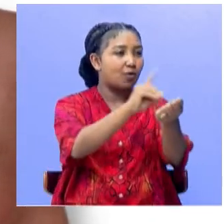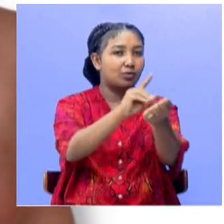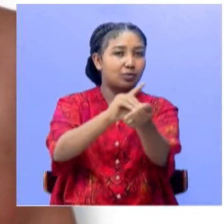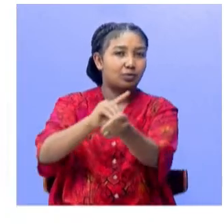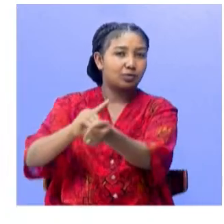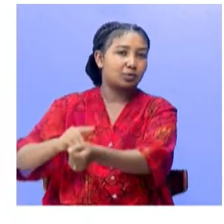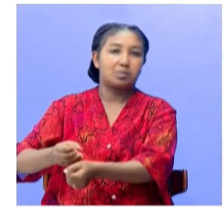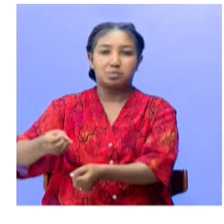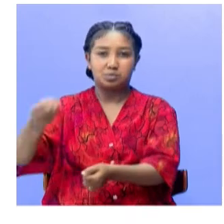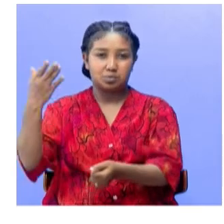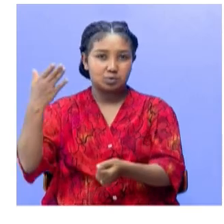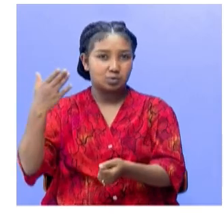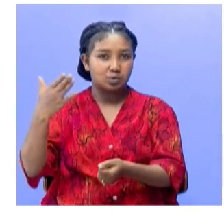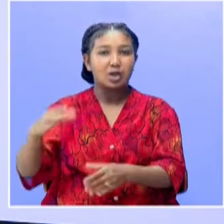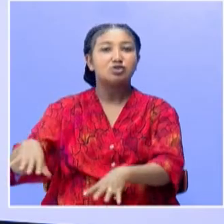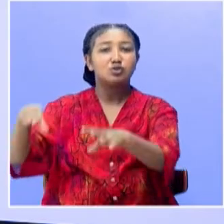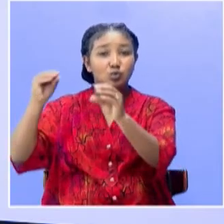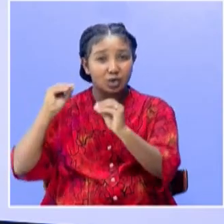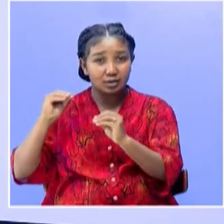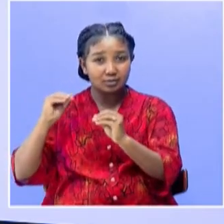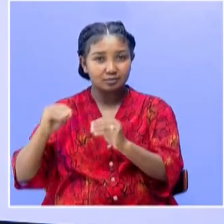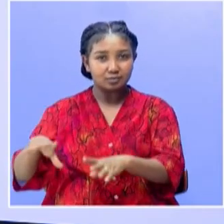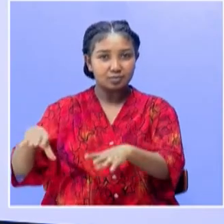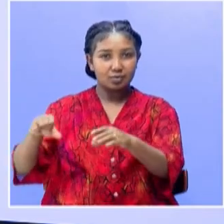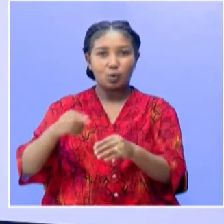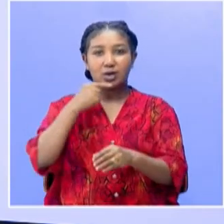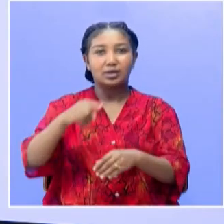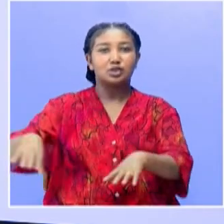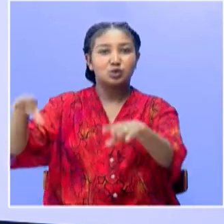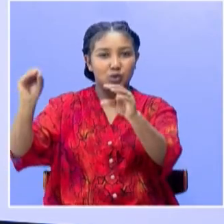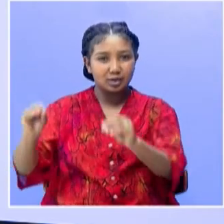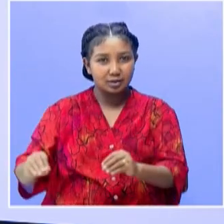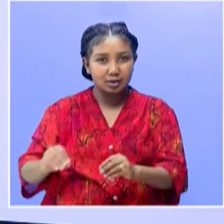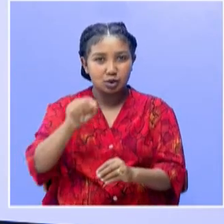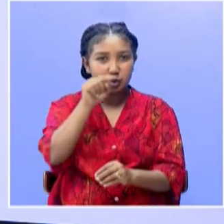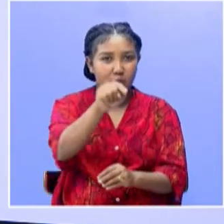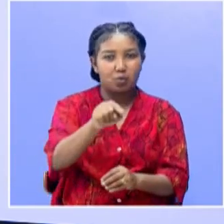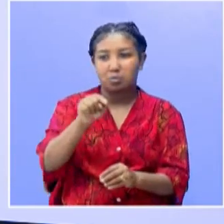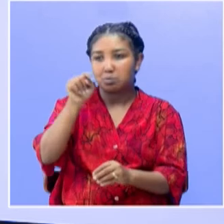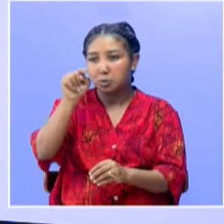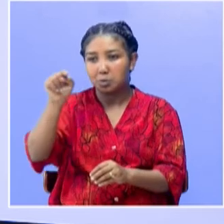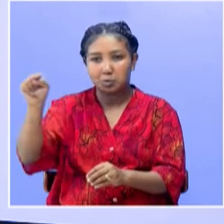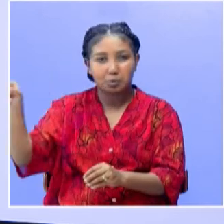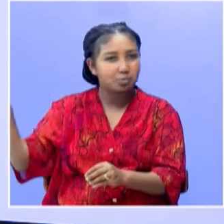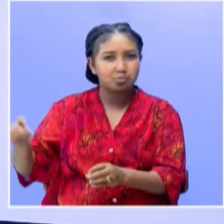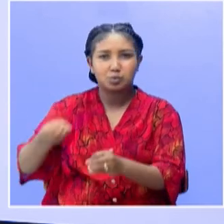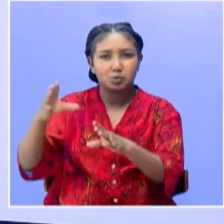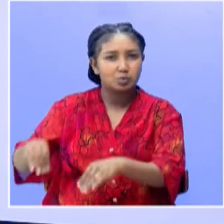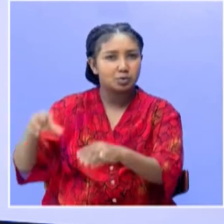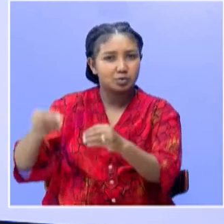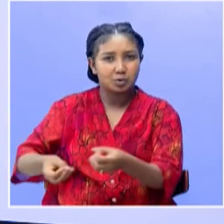Yes? And student. When I say student, I mean you and you and